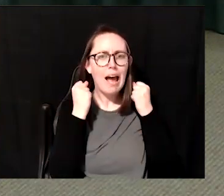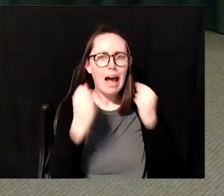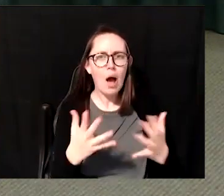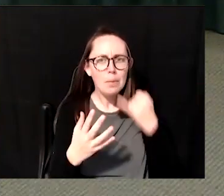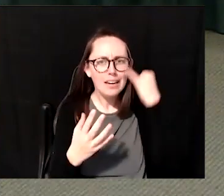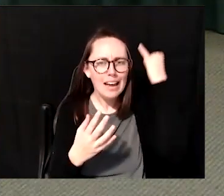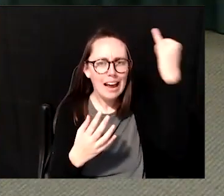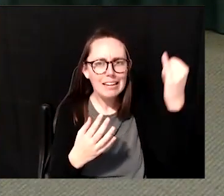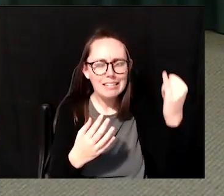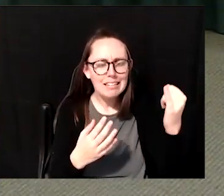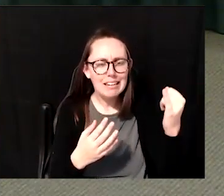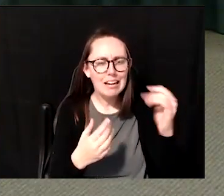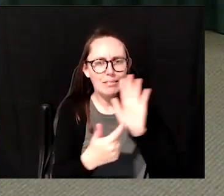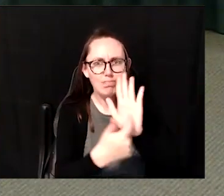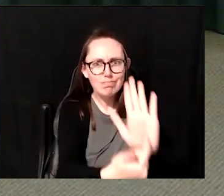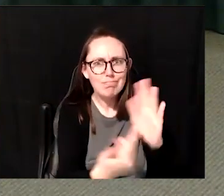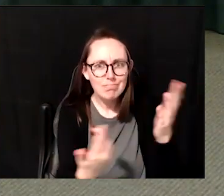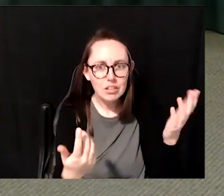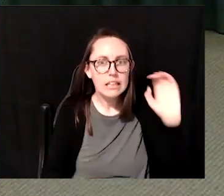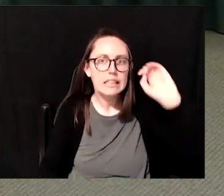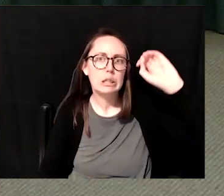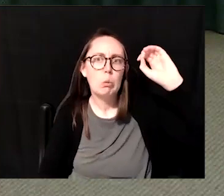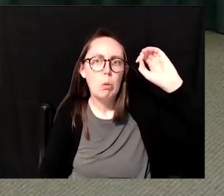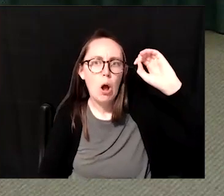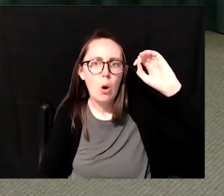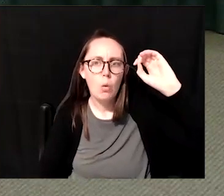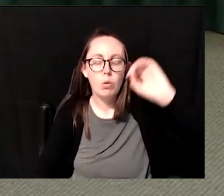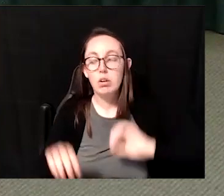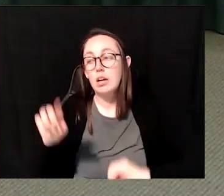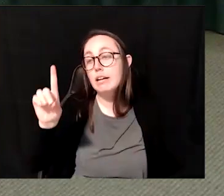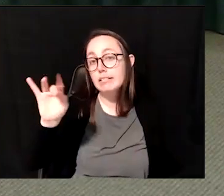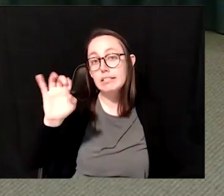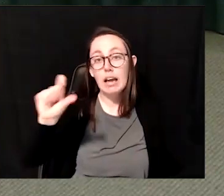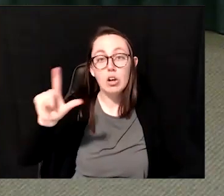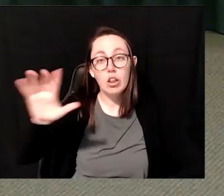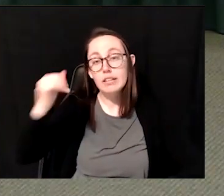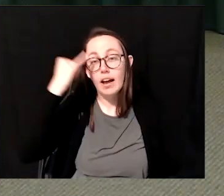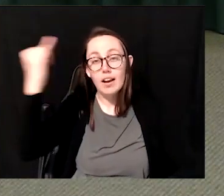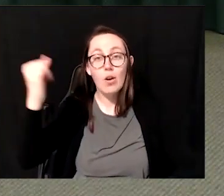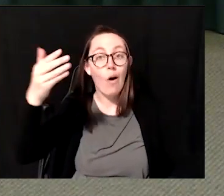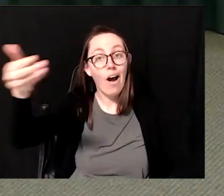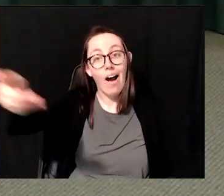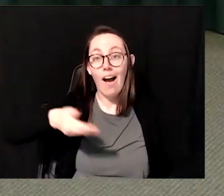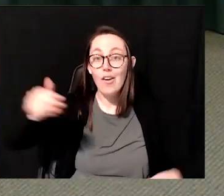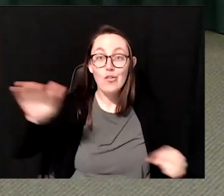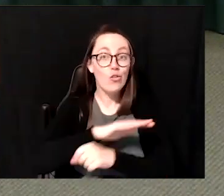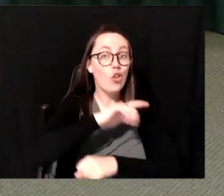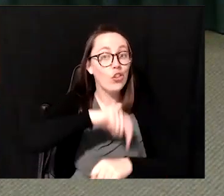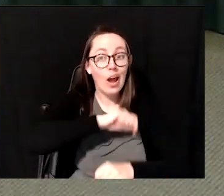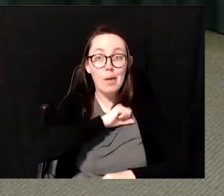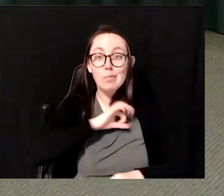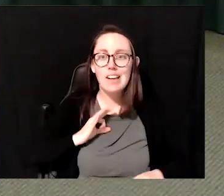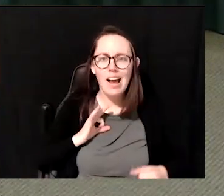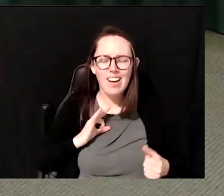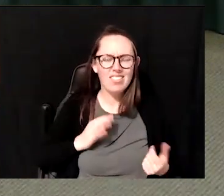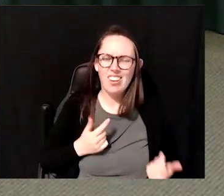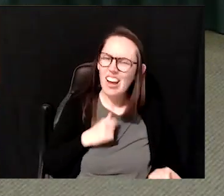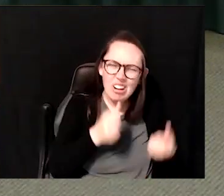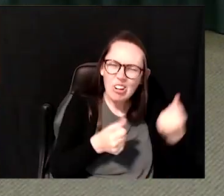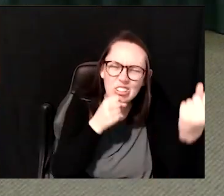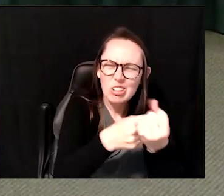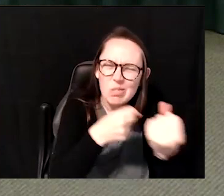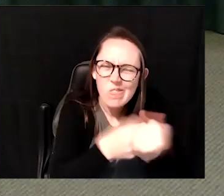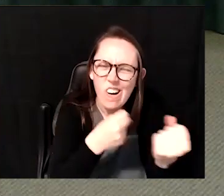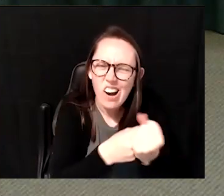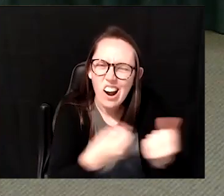one that Daniel has is hiring a full-time staff position and so I'm not in favor of that because why